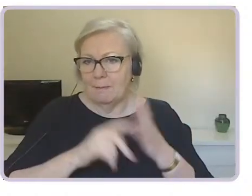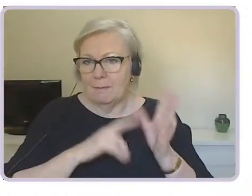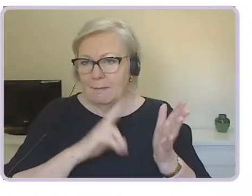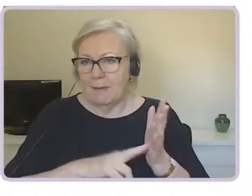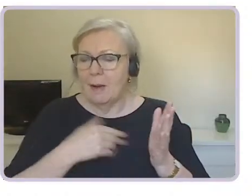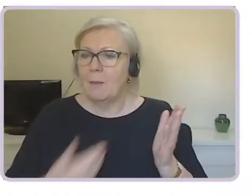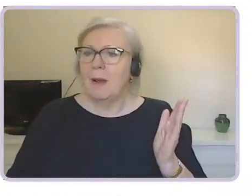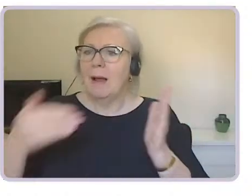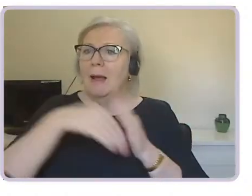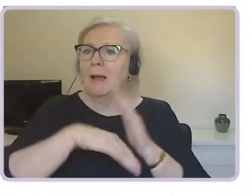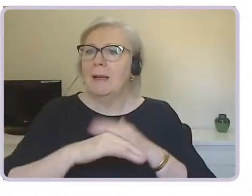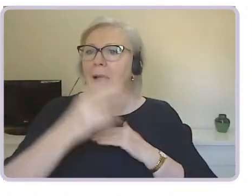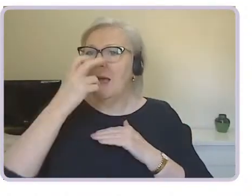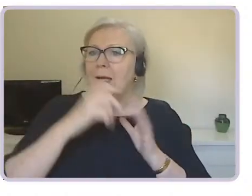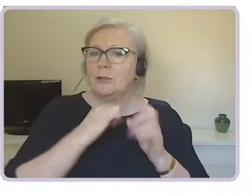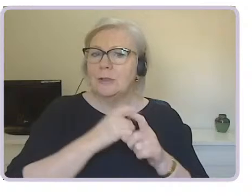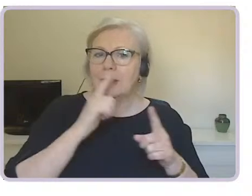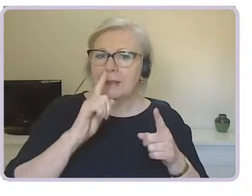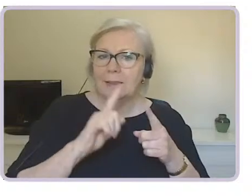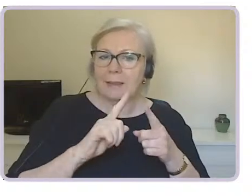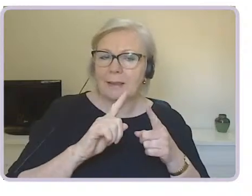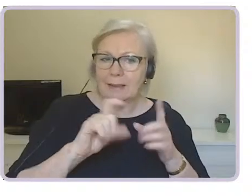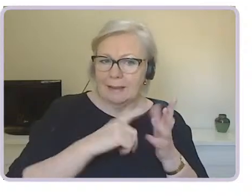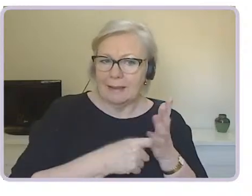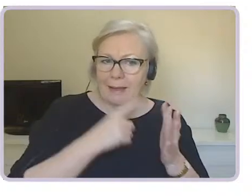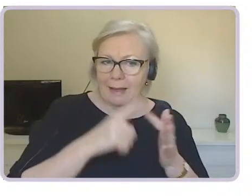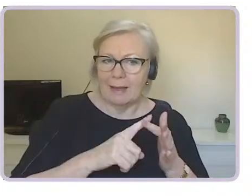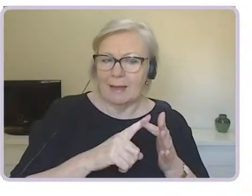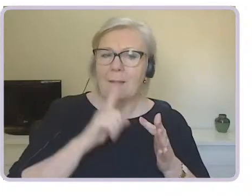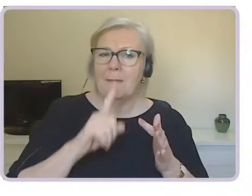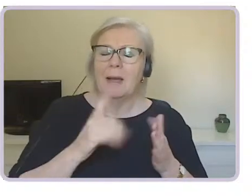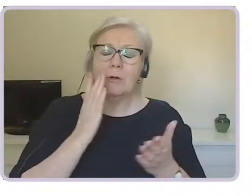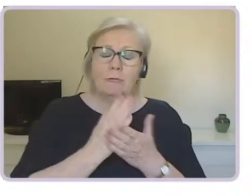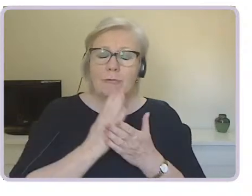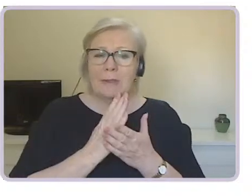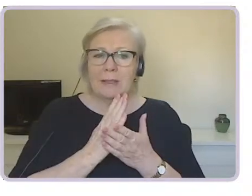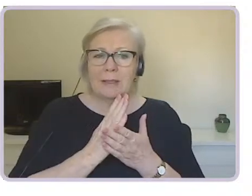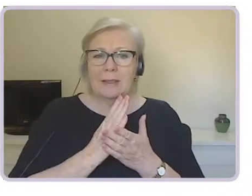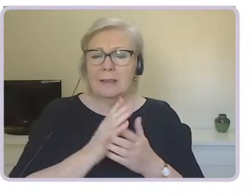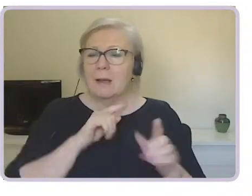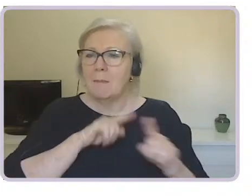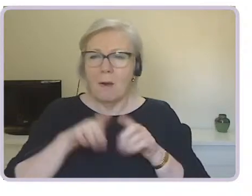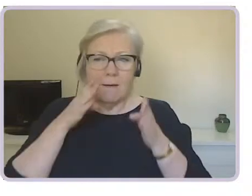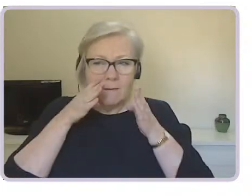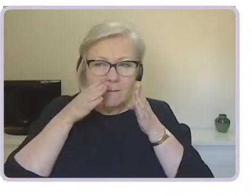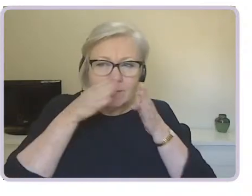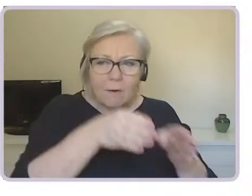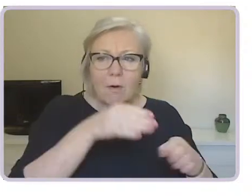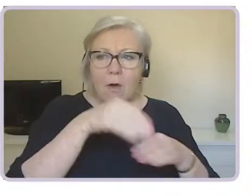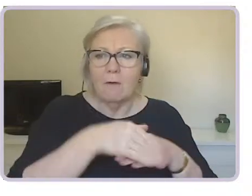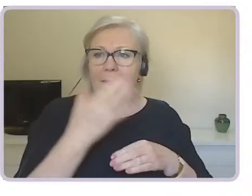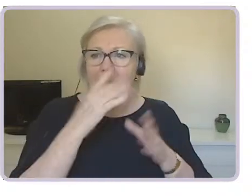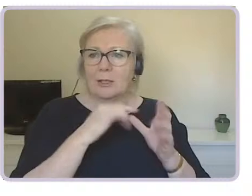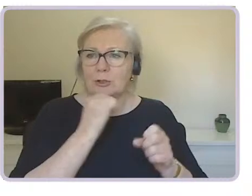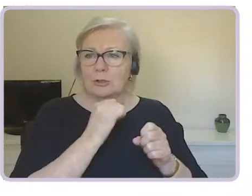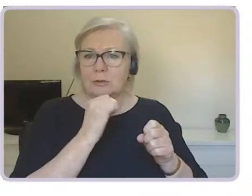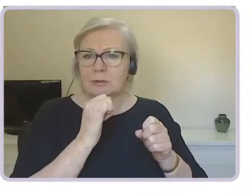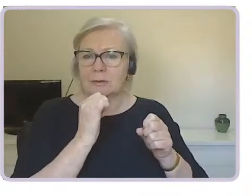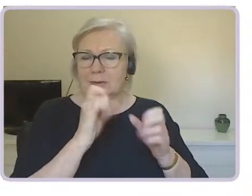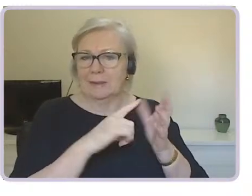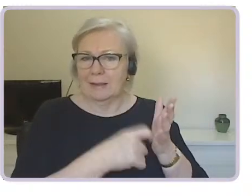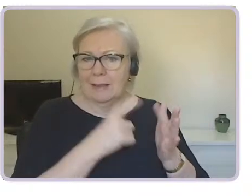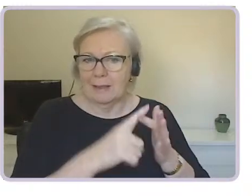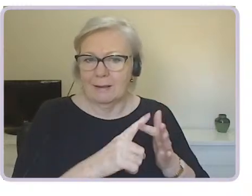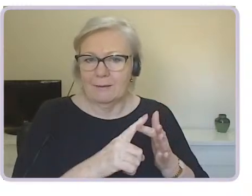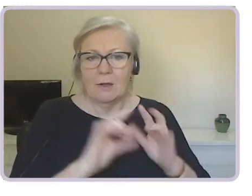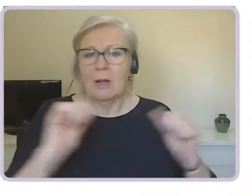care outbreak management plan, but it's becoming increasingly focused on aged care and isn't really relevant. Lack of reliable